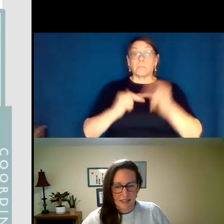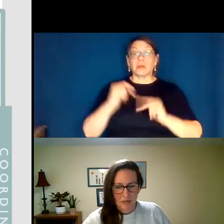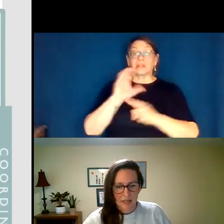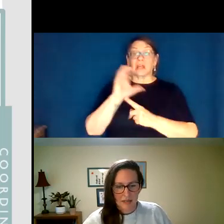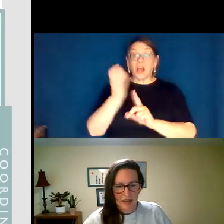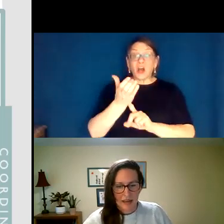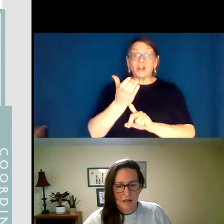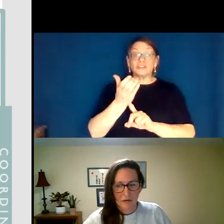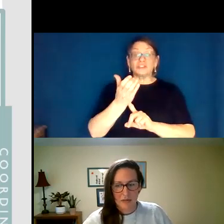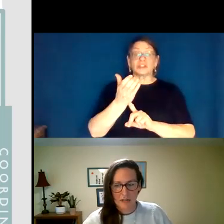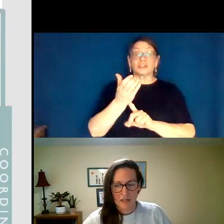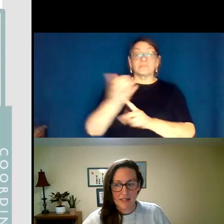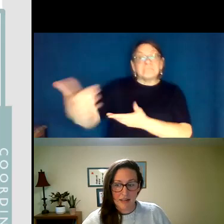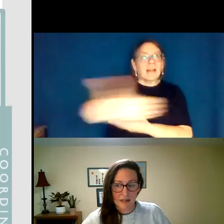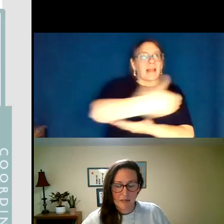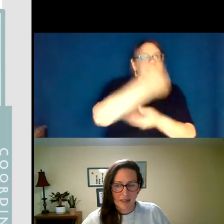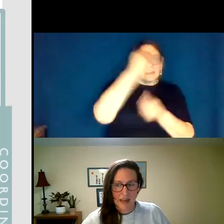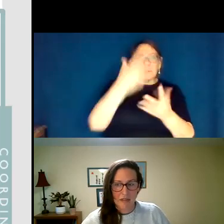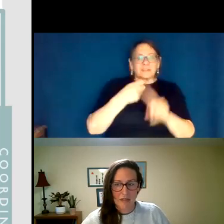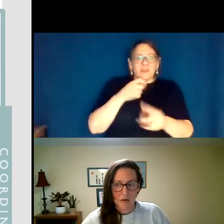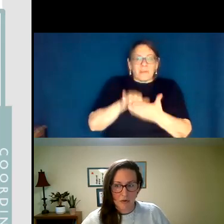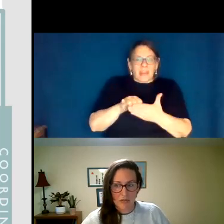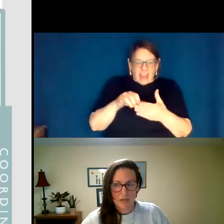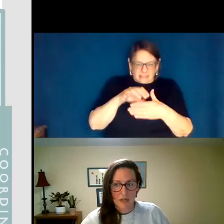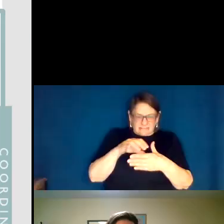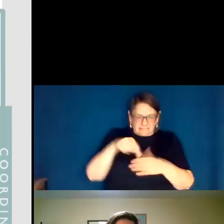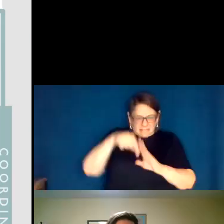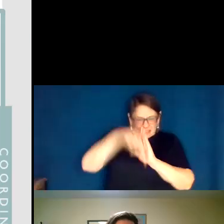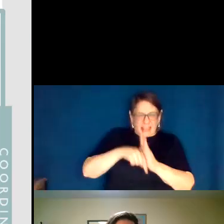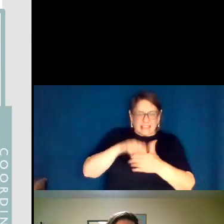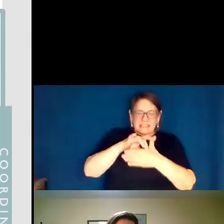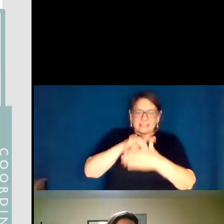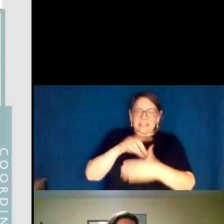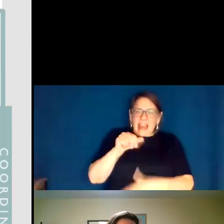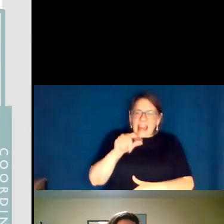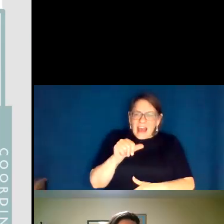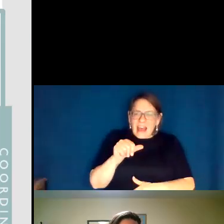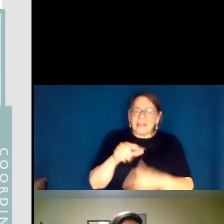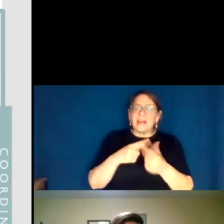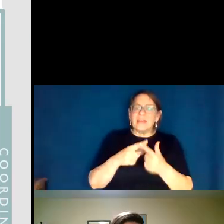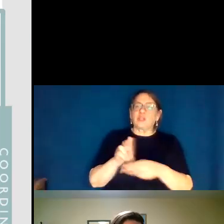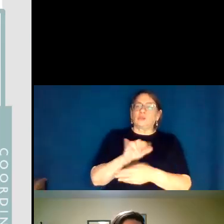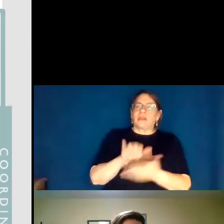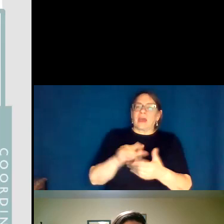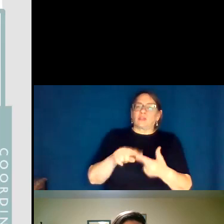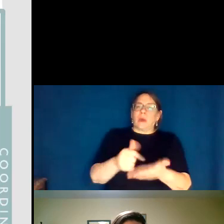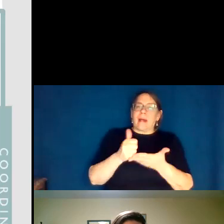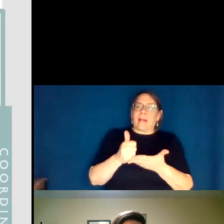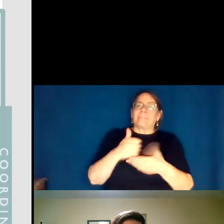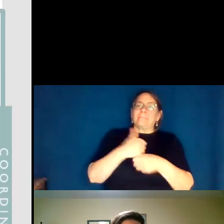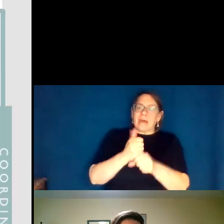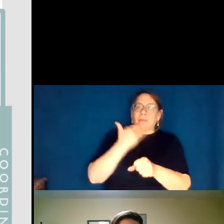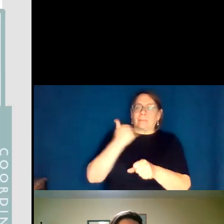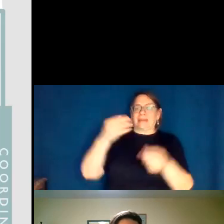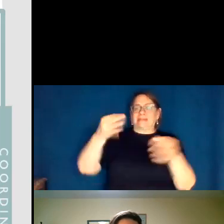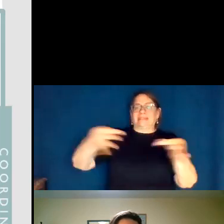insights that we can gather from integrated data and having those serve as the basis for decision making for our agency leadership.